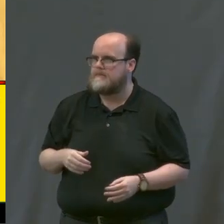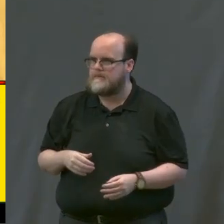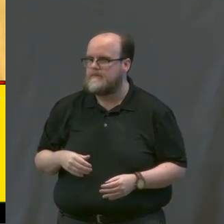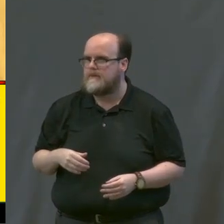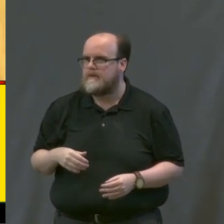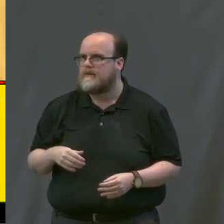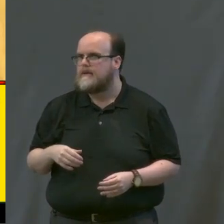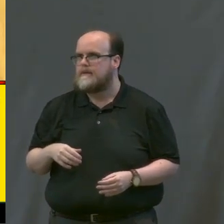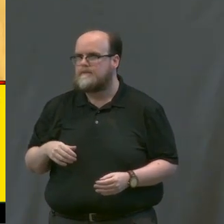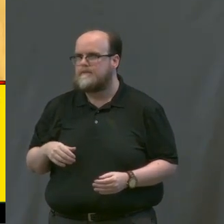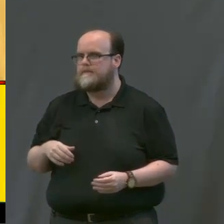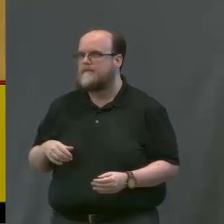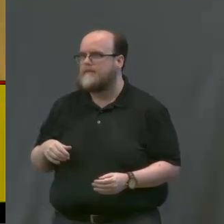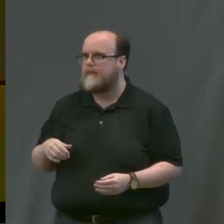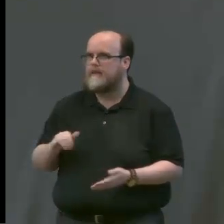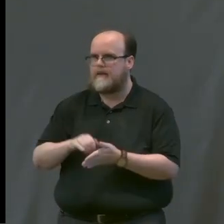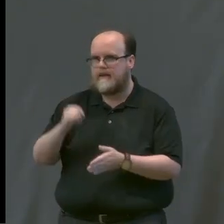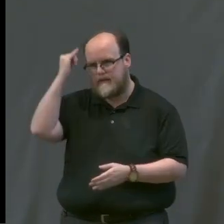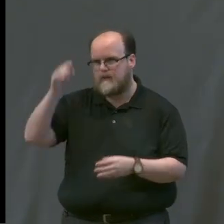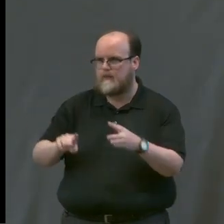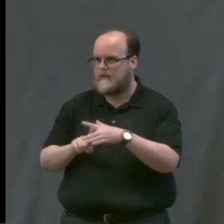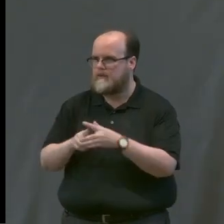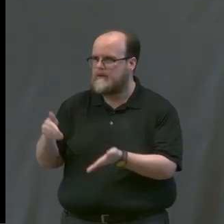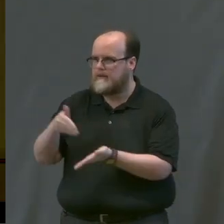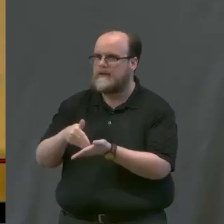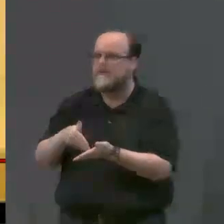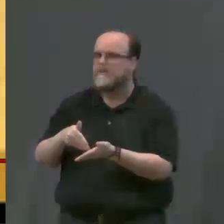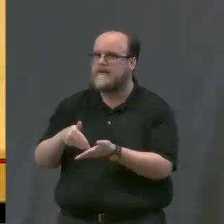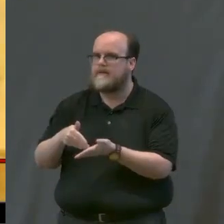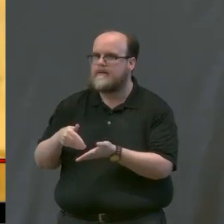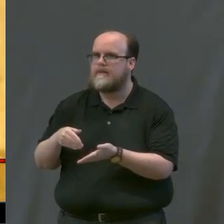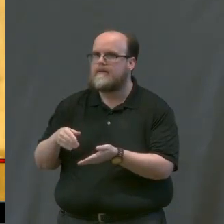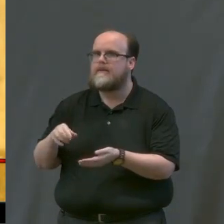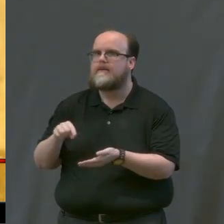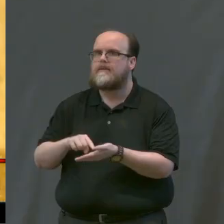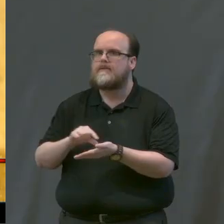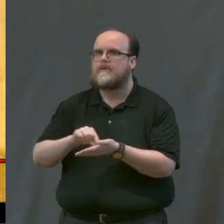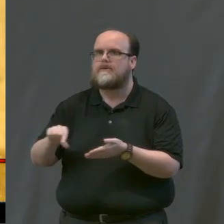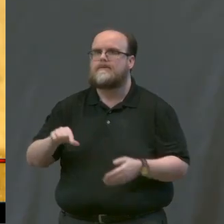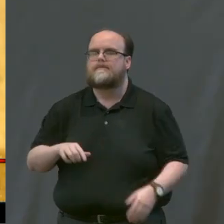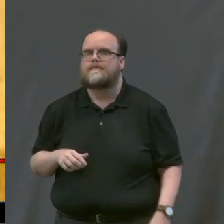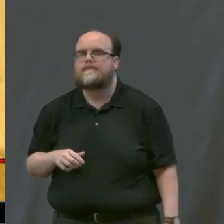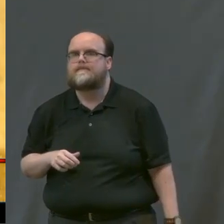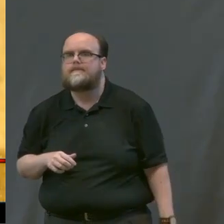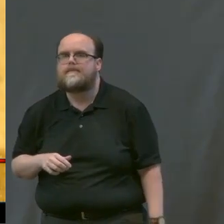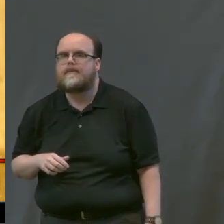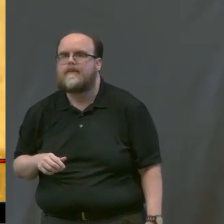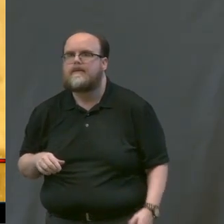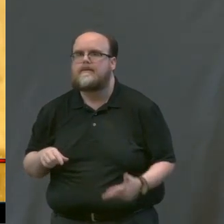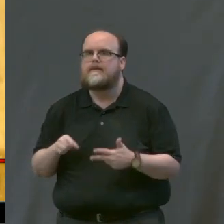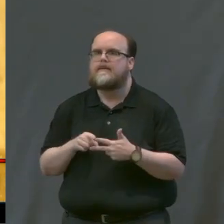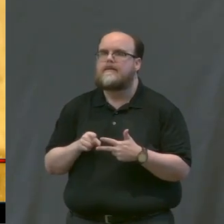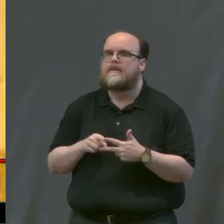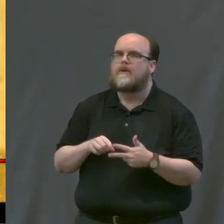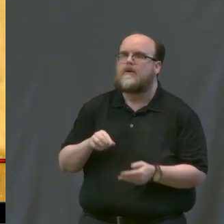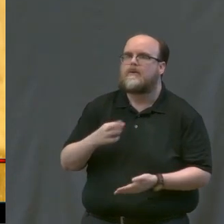that idea come up again, probably with this verse. Yeah, with this verse, okay? The second verse is